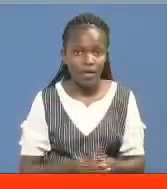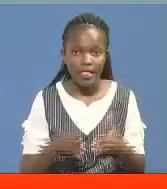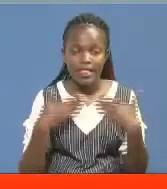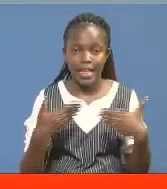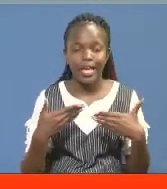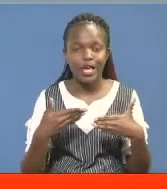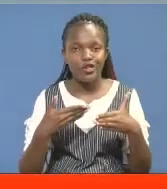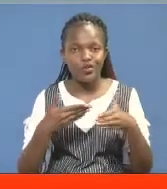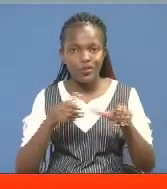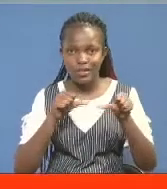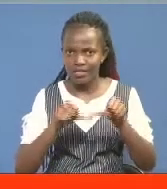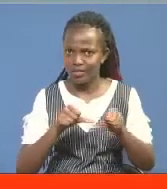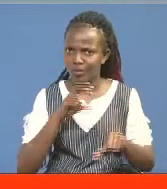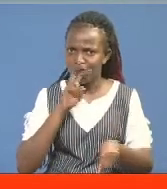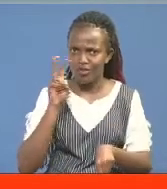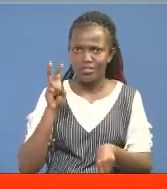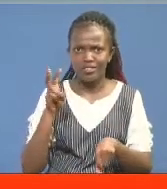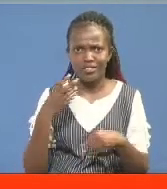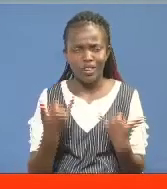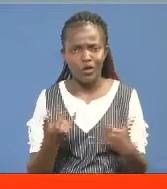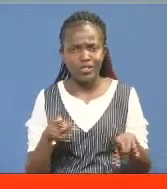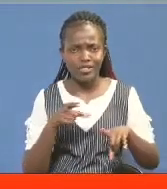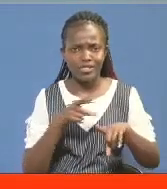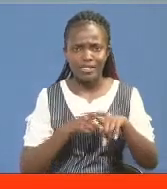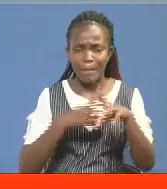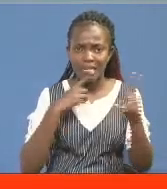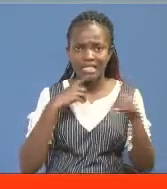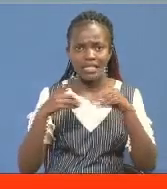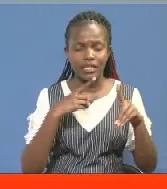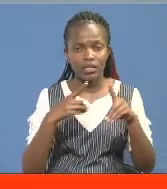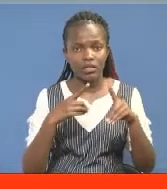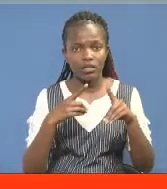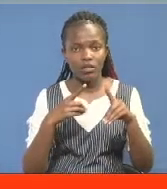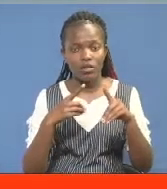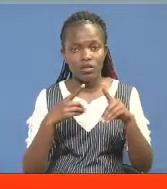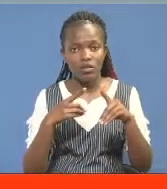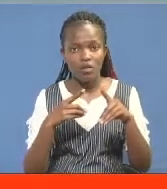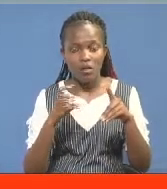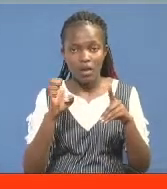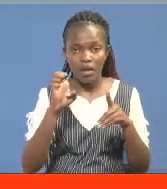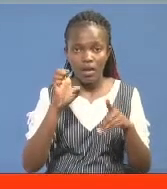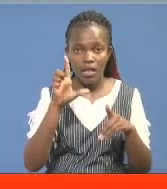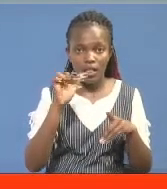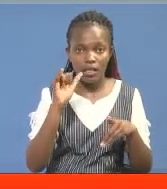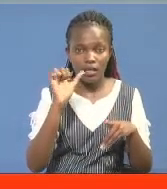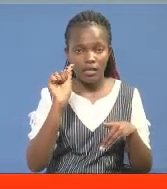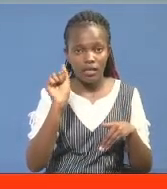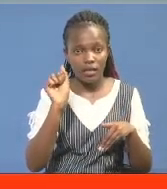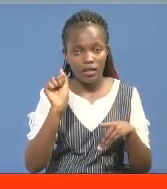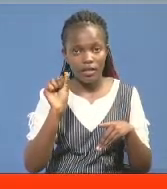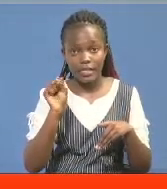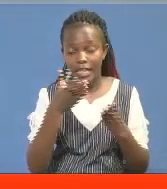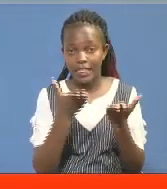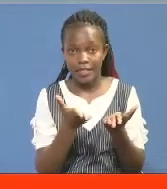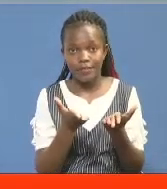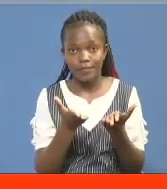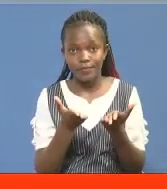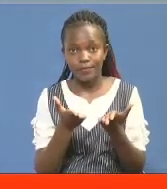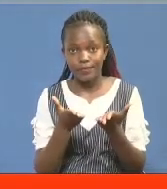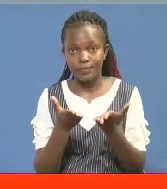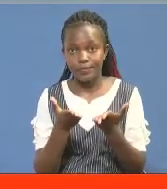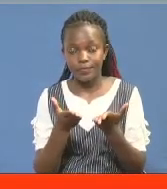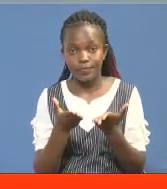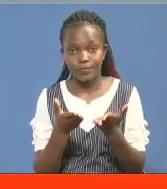Thank you for staying tuned. Now it is time for our discussion. We are joined by Elias Mutuma, who is an advocate and also a